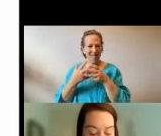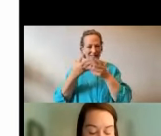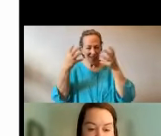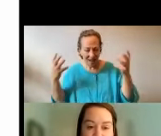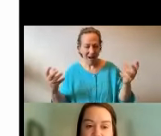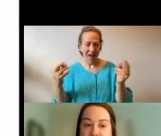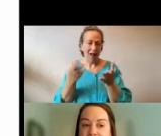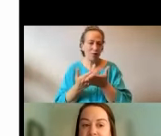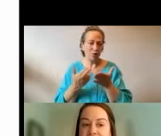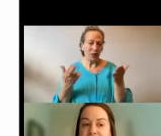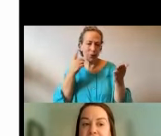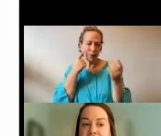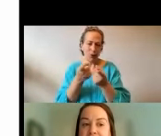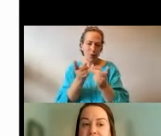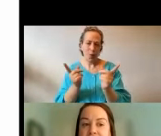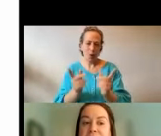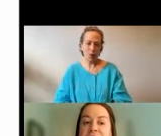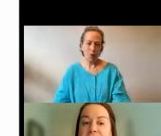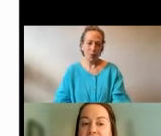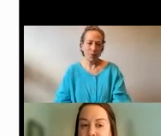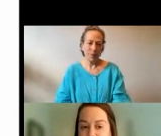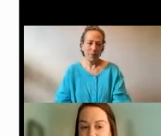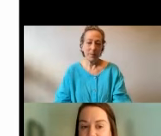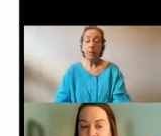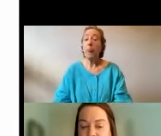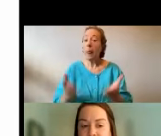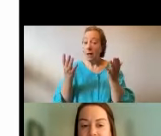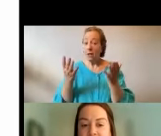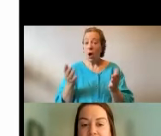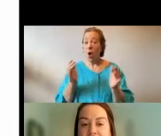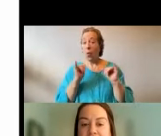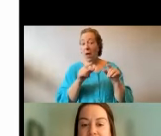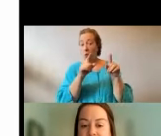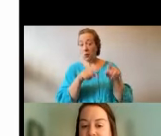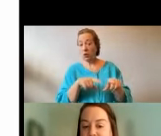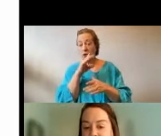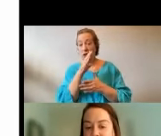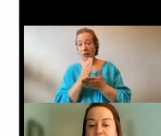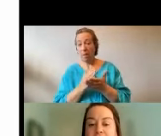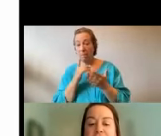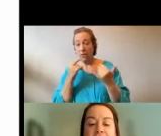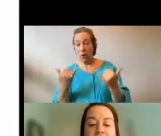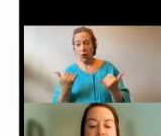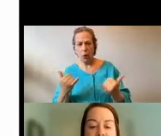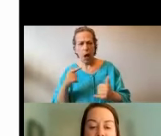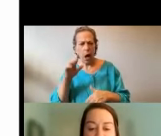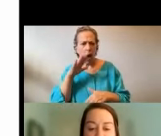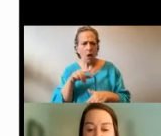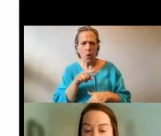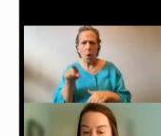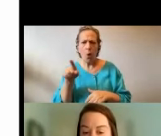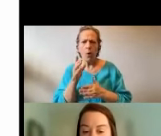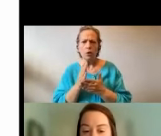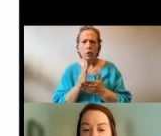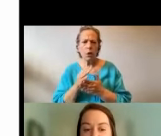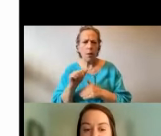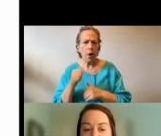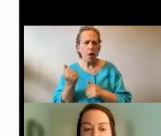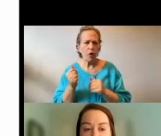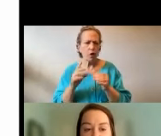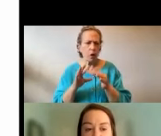sessions. So that is, those are some of the resources that we wanted you to have today. I know that there's been some other comments